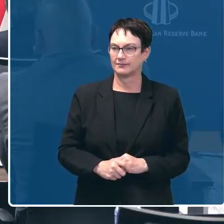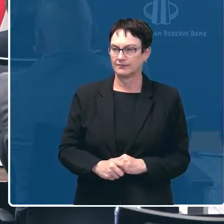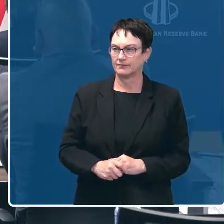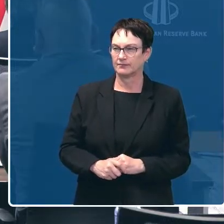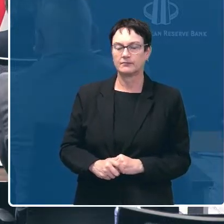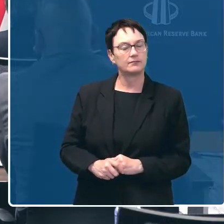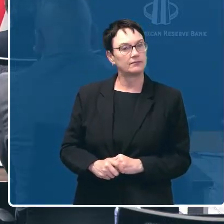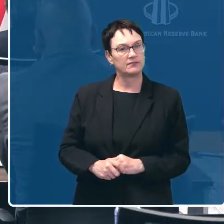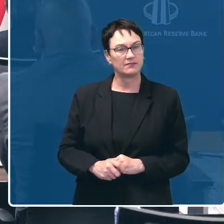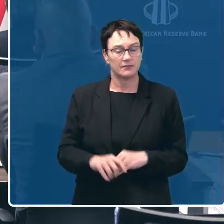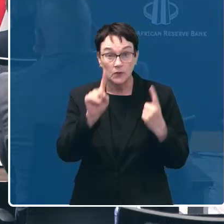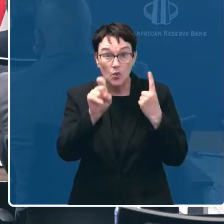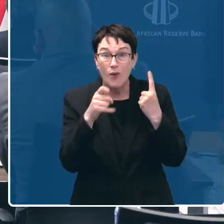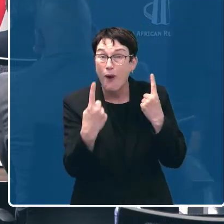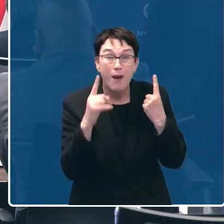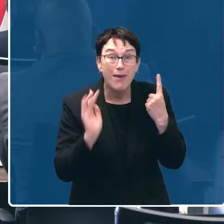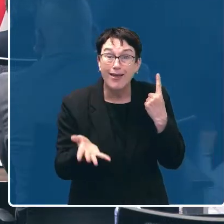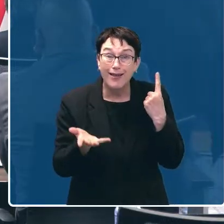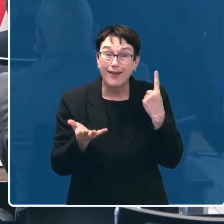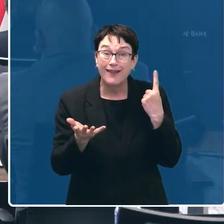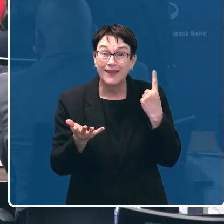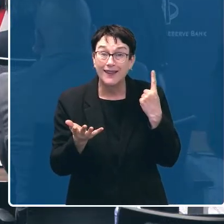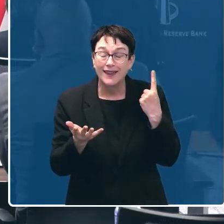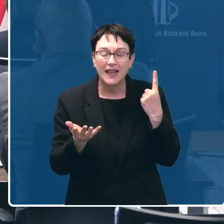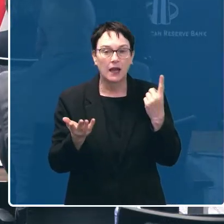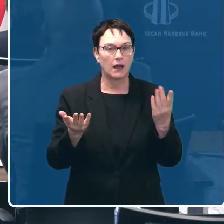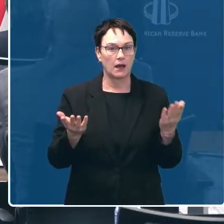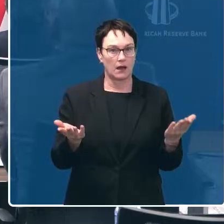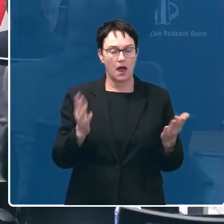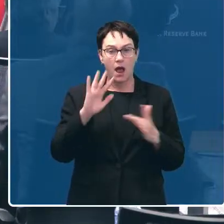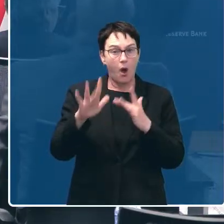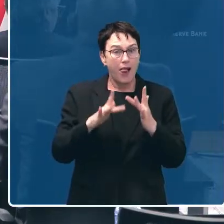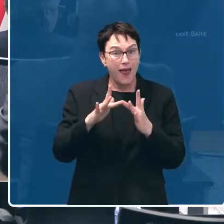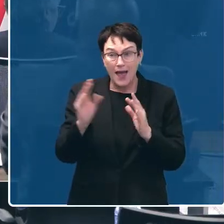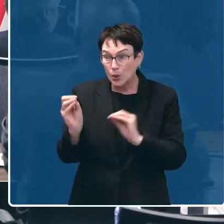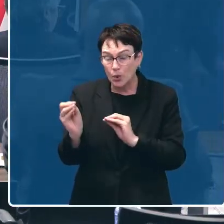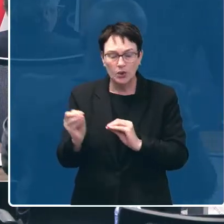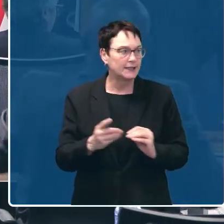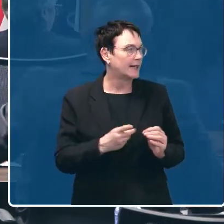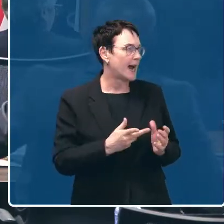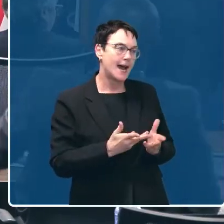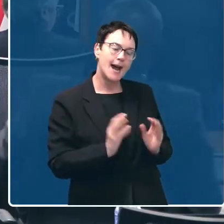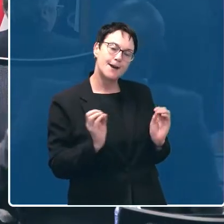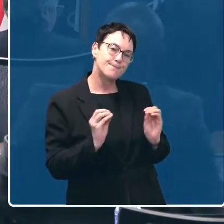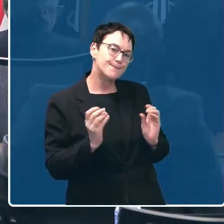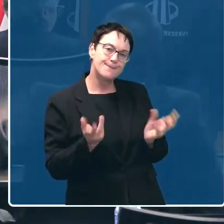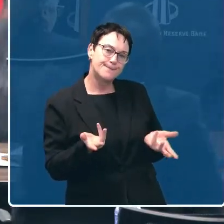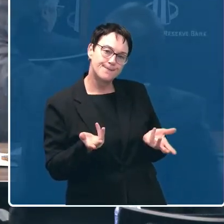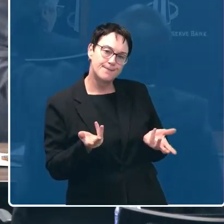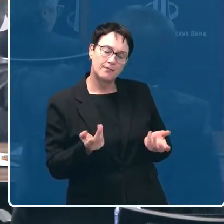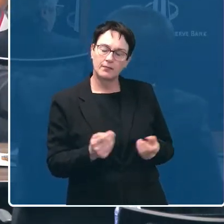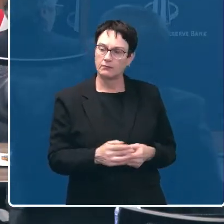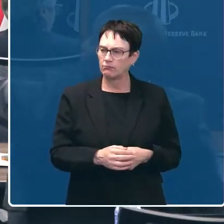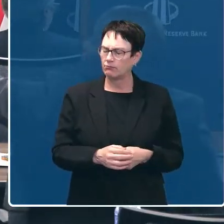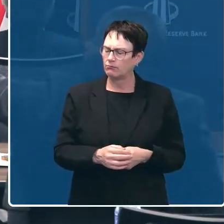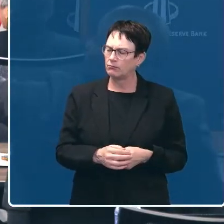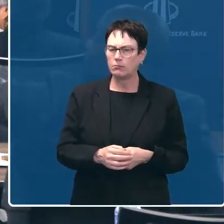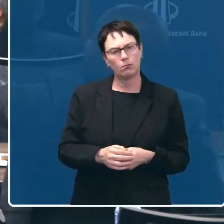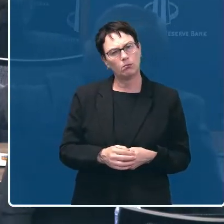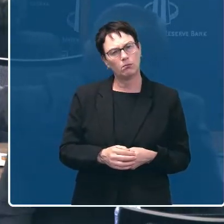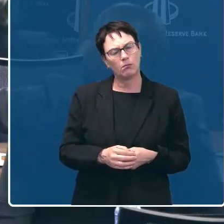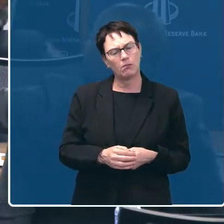Is that the only question? Anything online? Nothing, Governor. Okay. Oh.